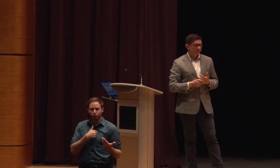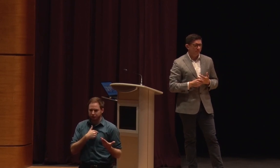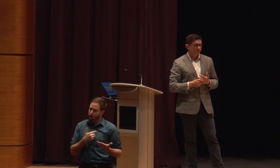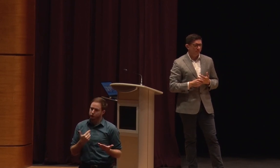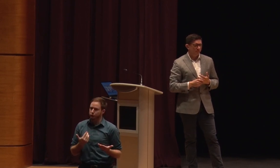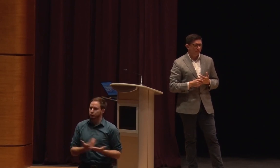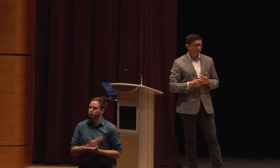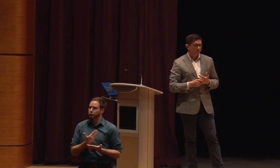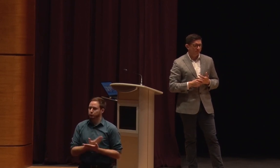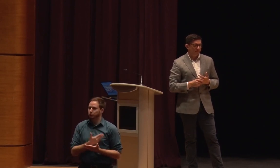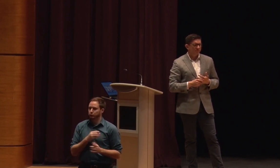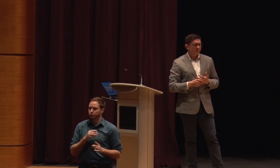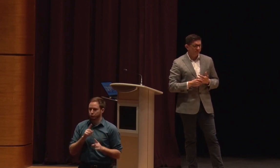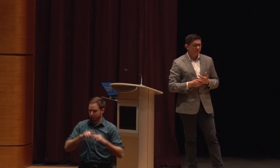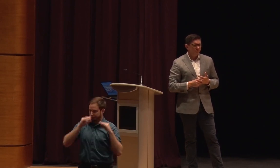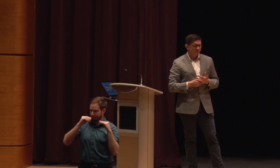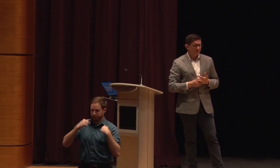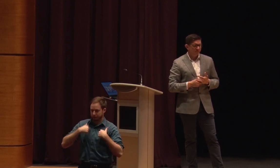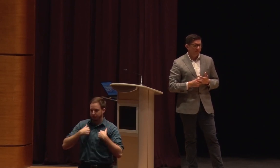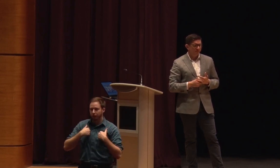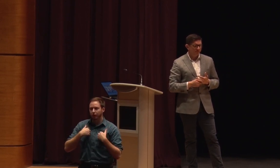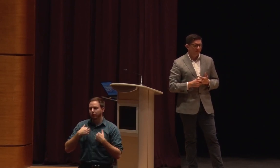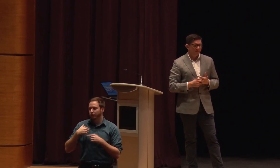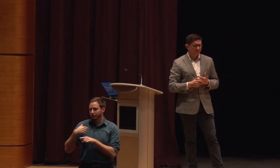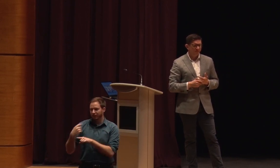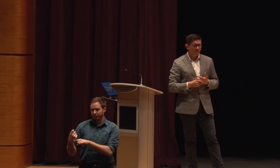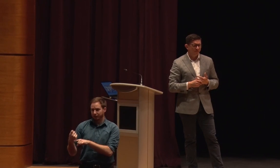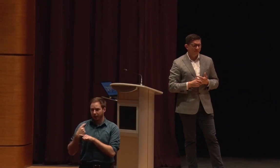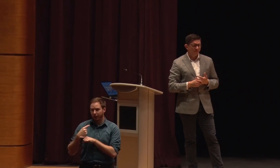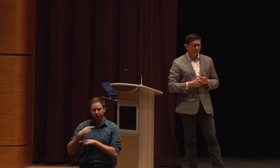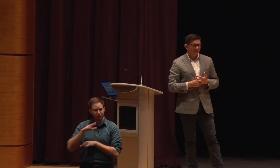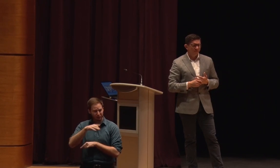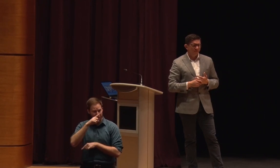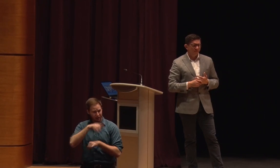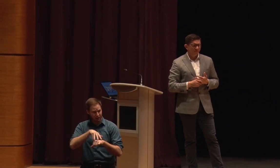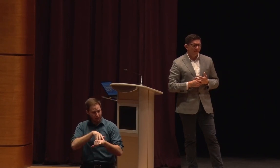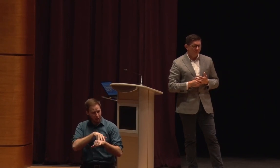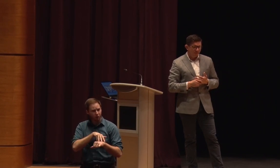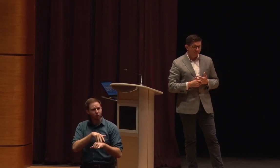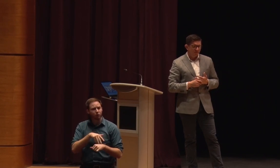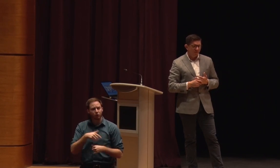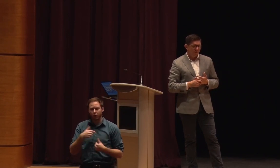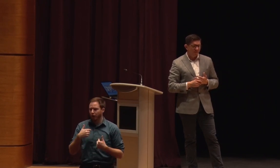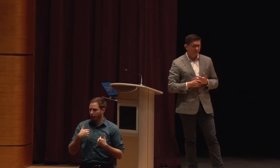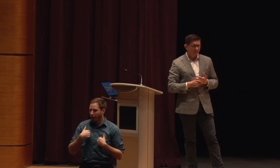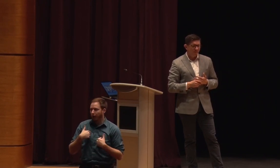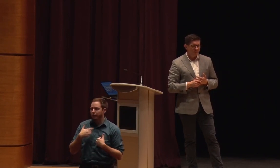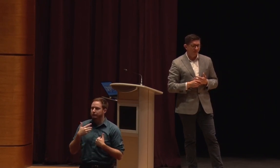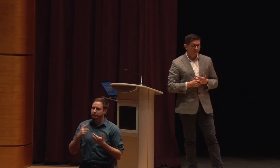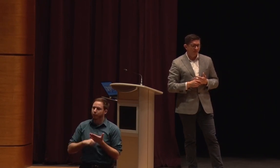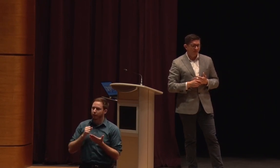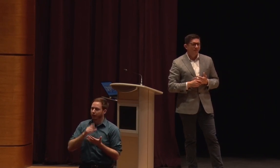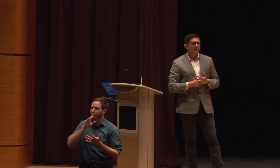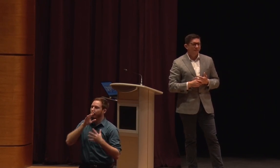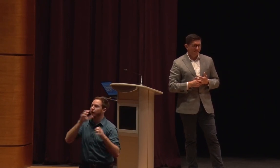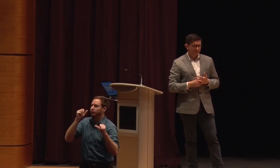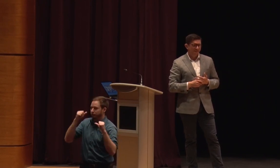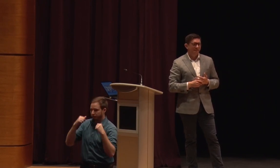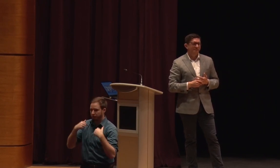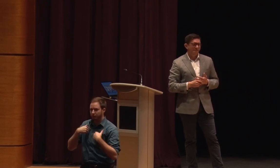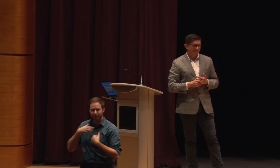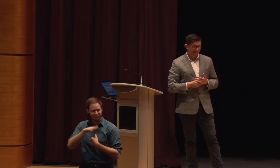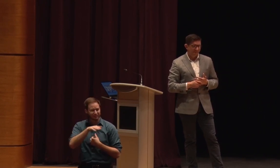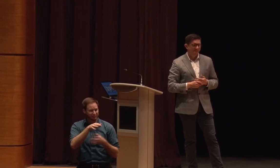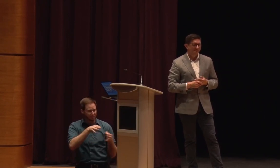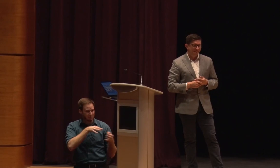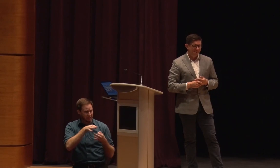very new to teaching, she asked me if I could slow down a bit, and I do have a tendency to rush through. And she